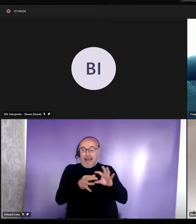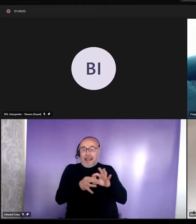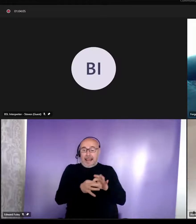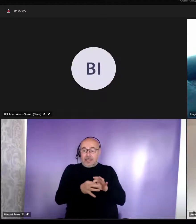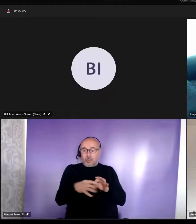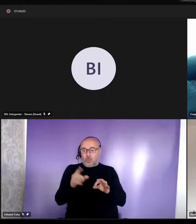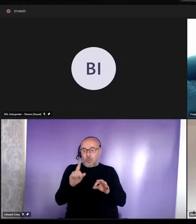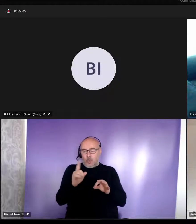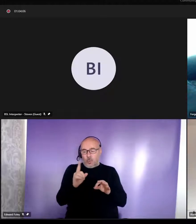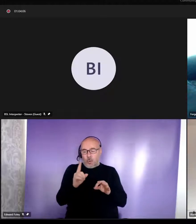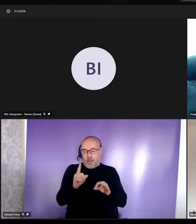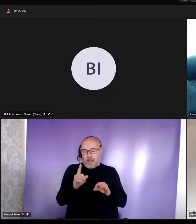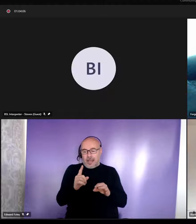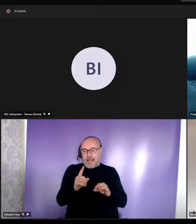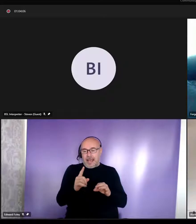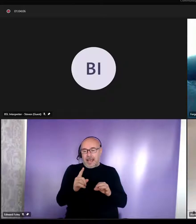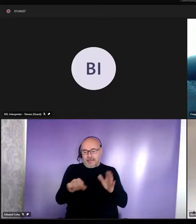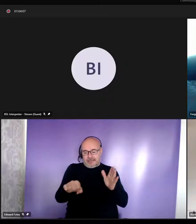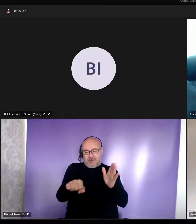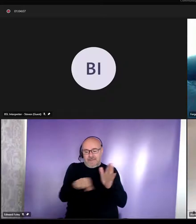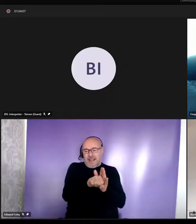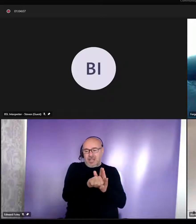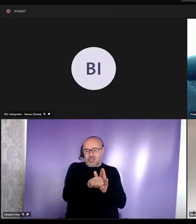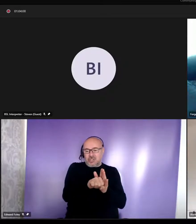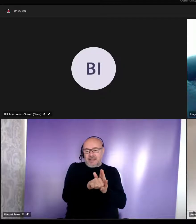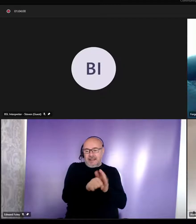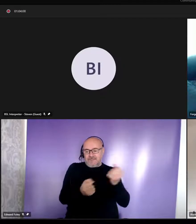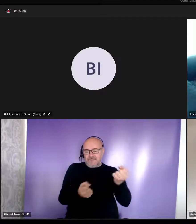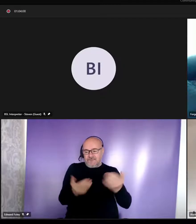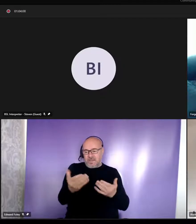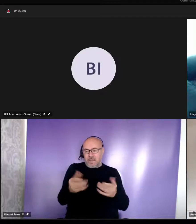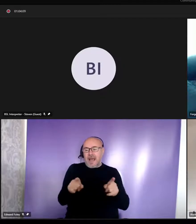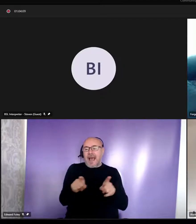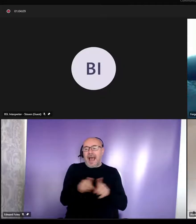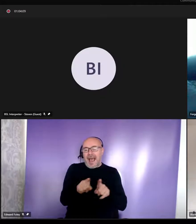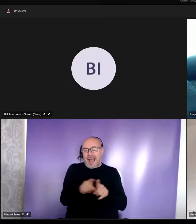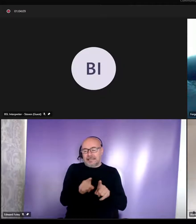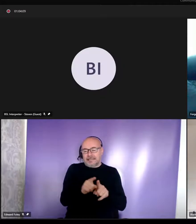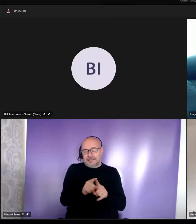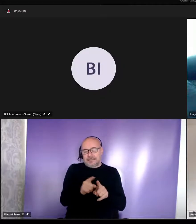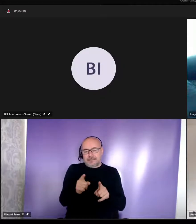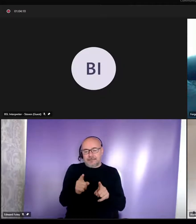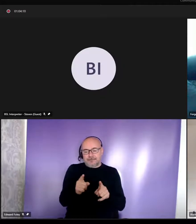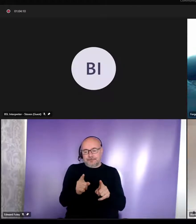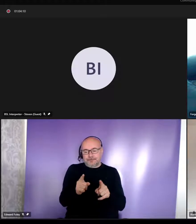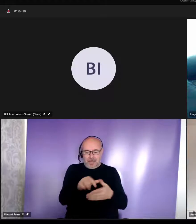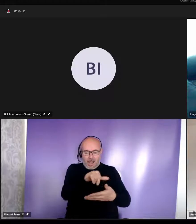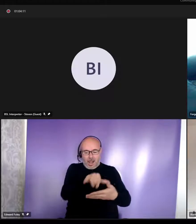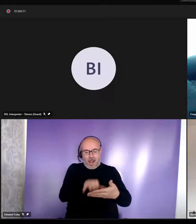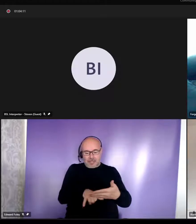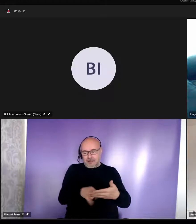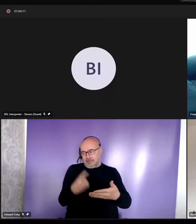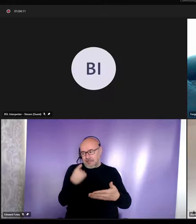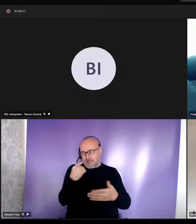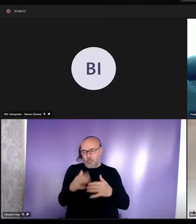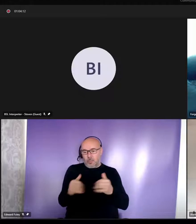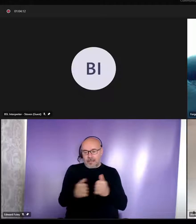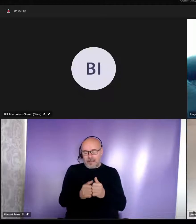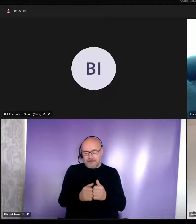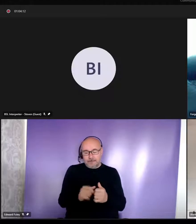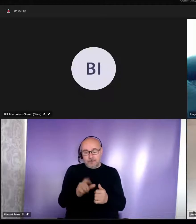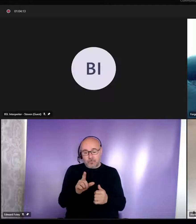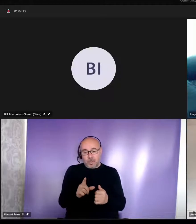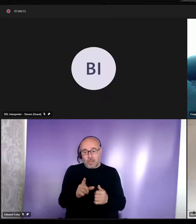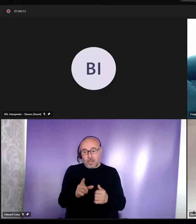in the paper at the weekend, and round about the charging units. As an EV user,